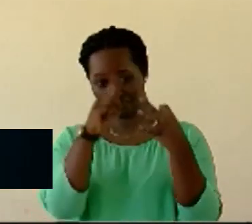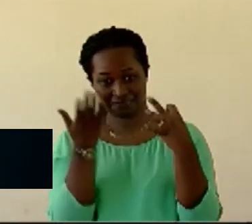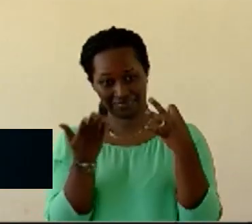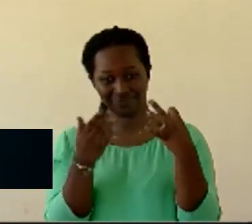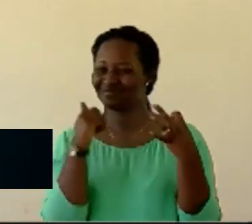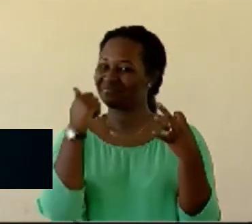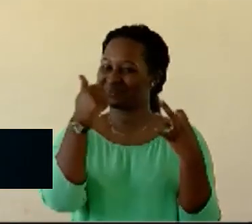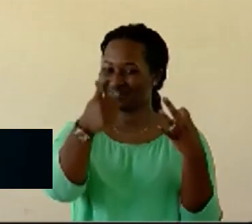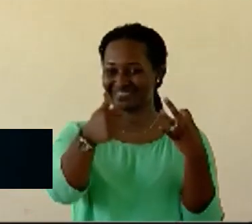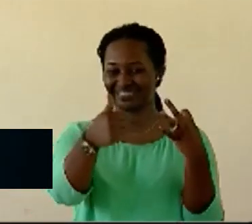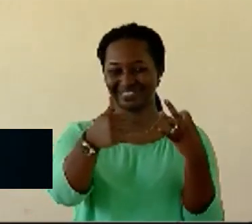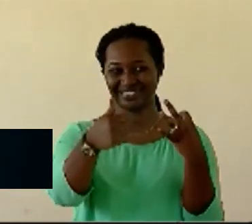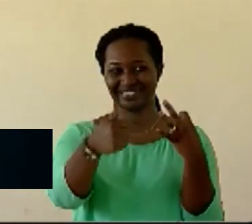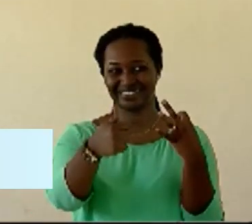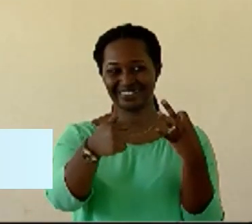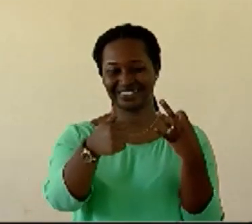Good.